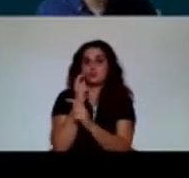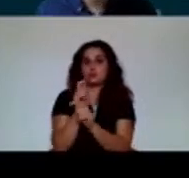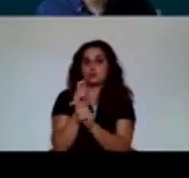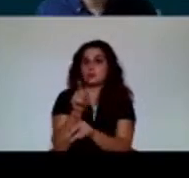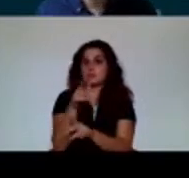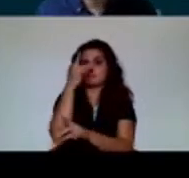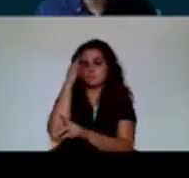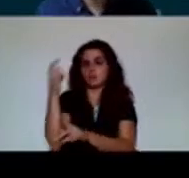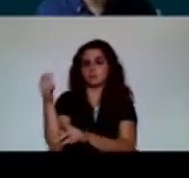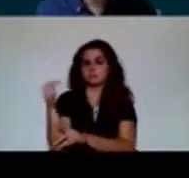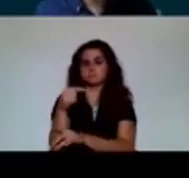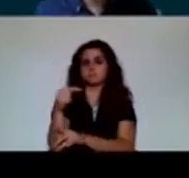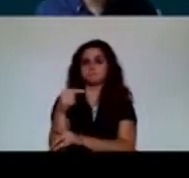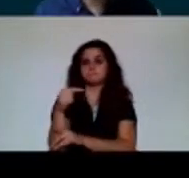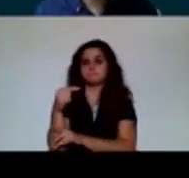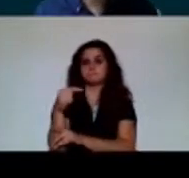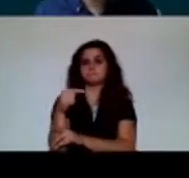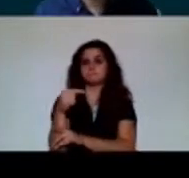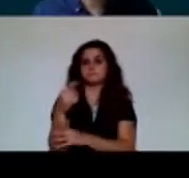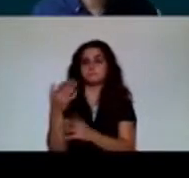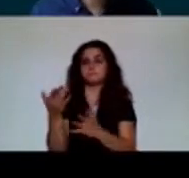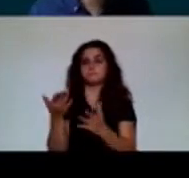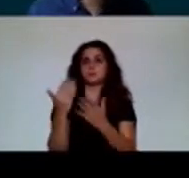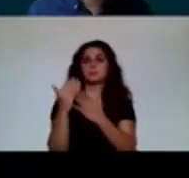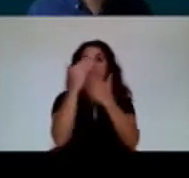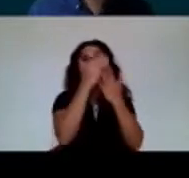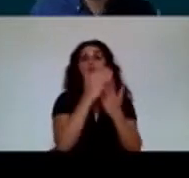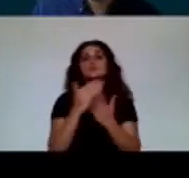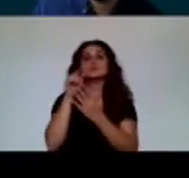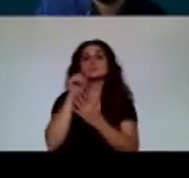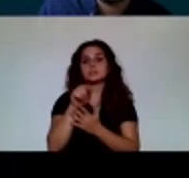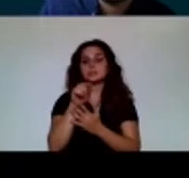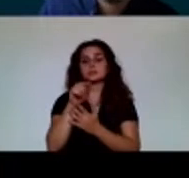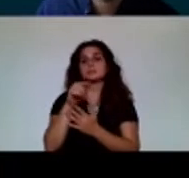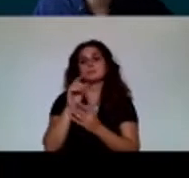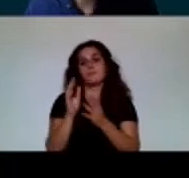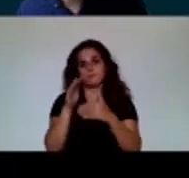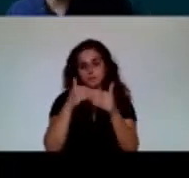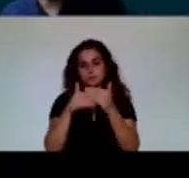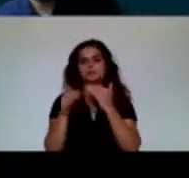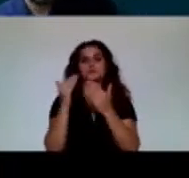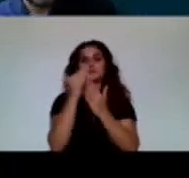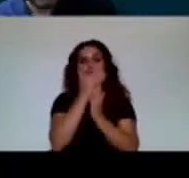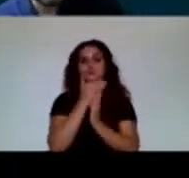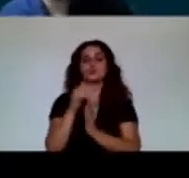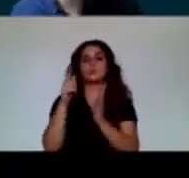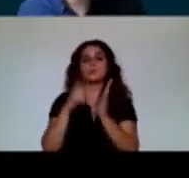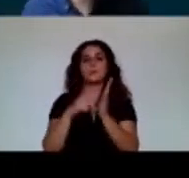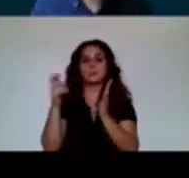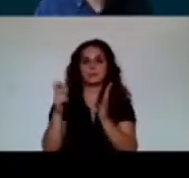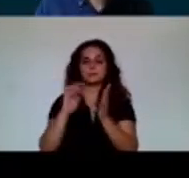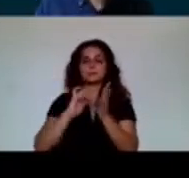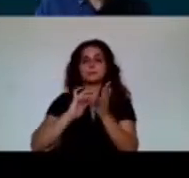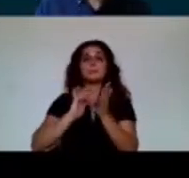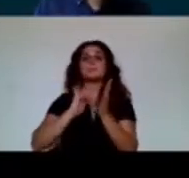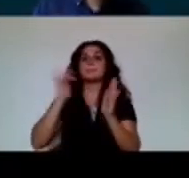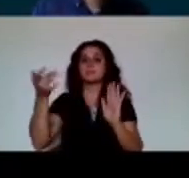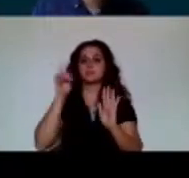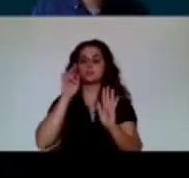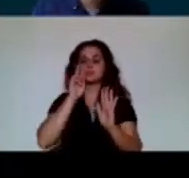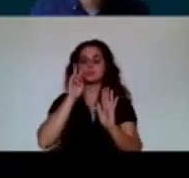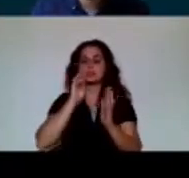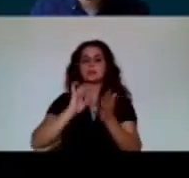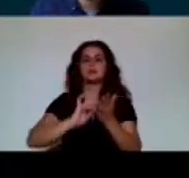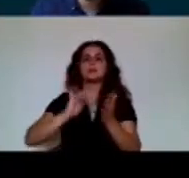prejudice? So to study this, we conducted a study in Brazil with children with ages between